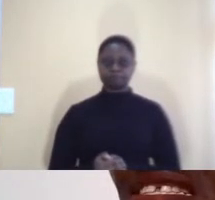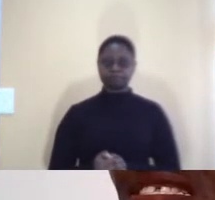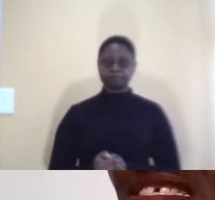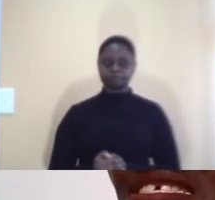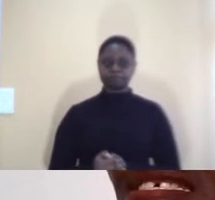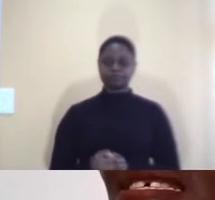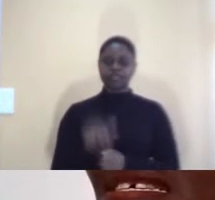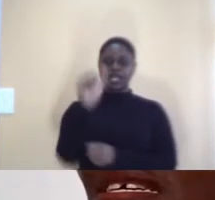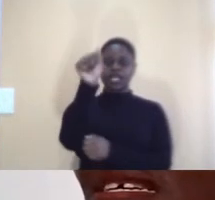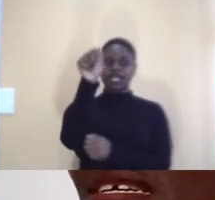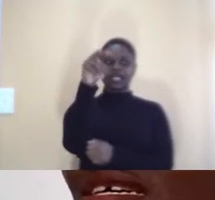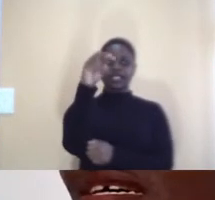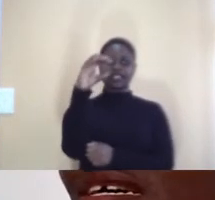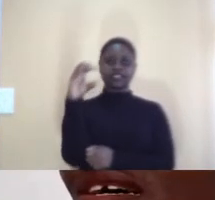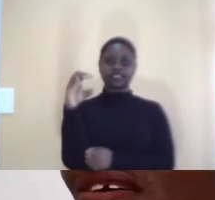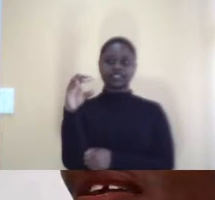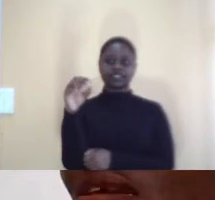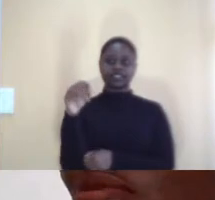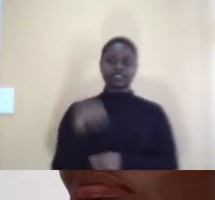ANC